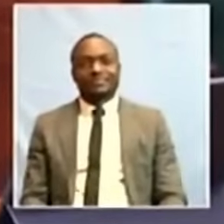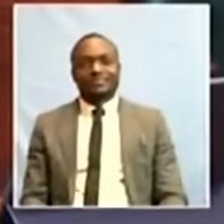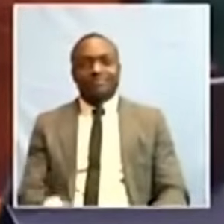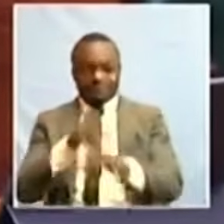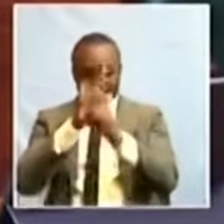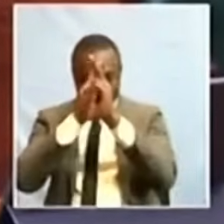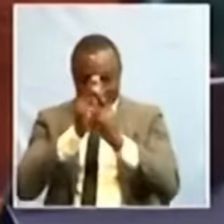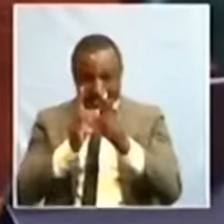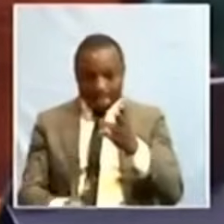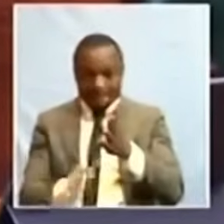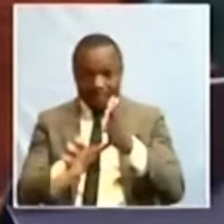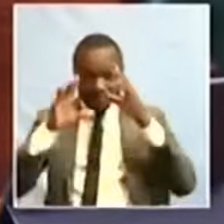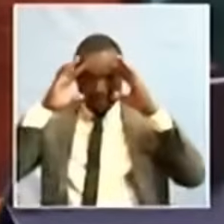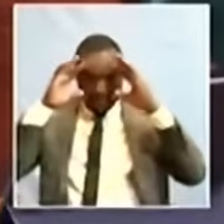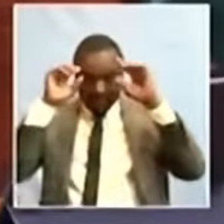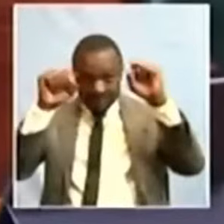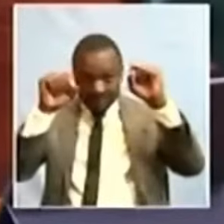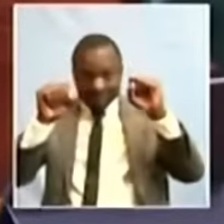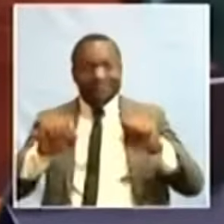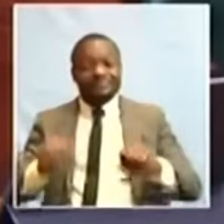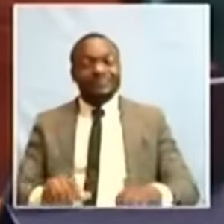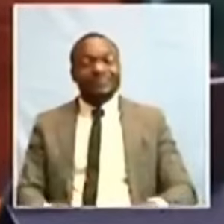Her Honor, the Vice President.